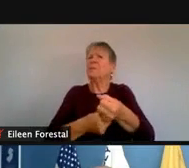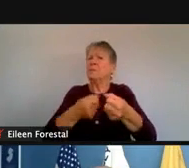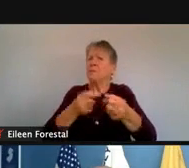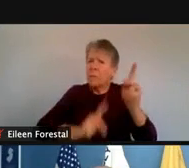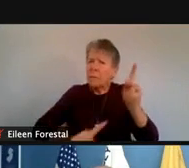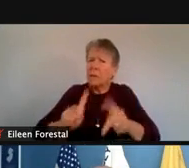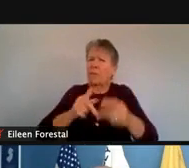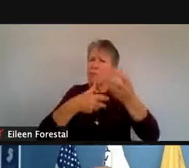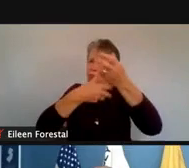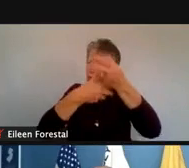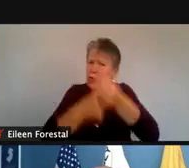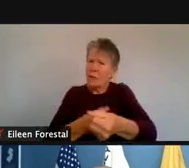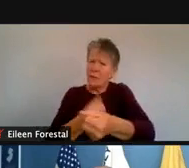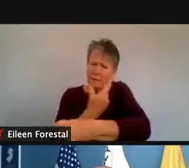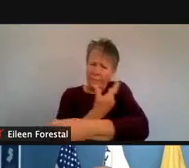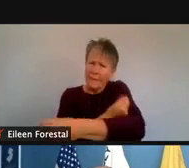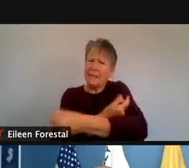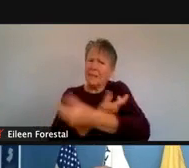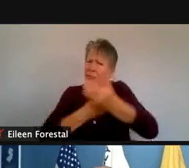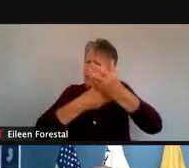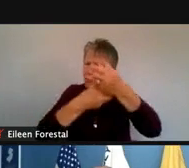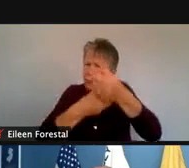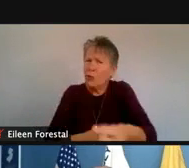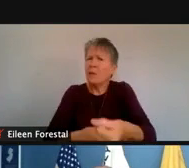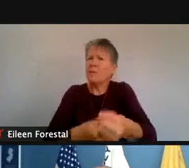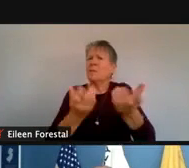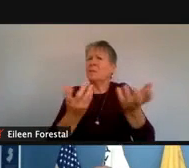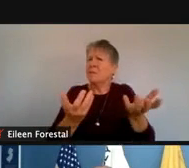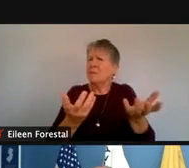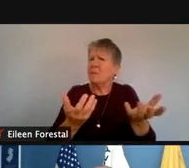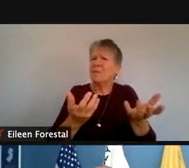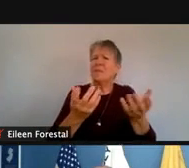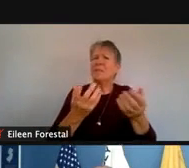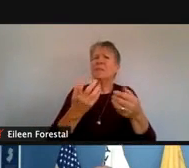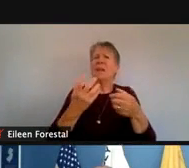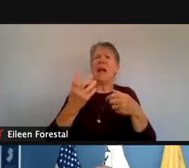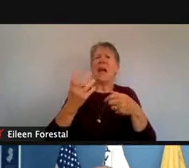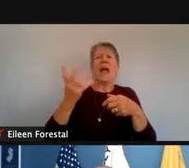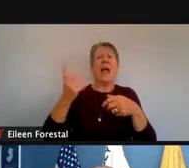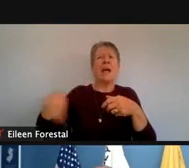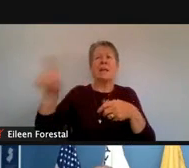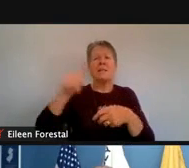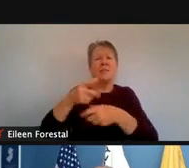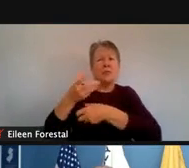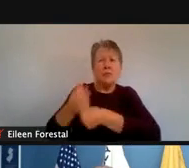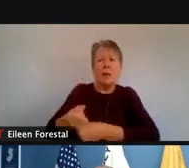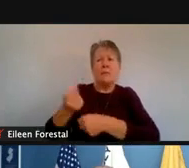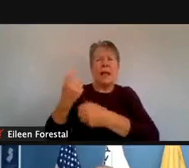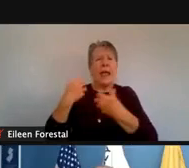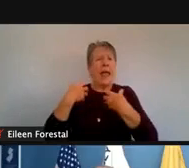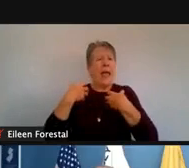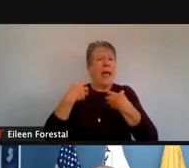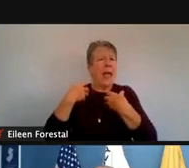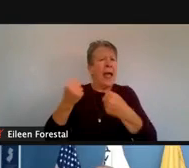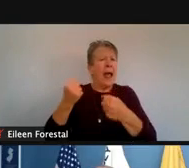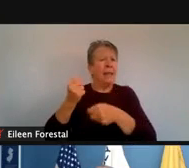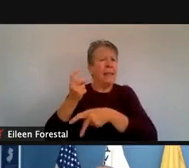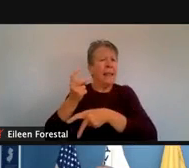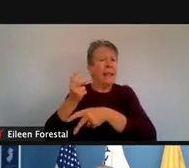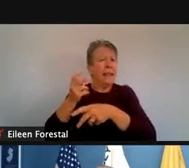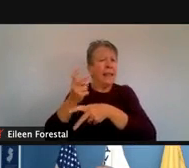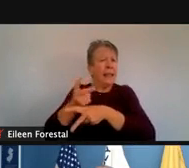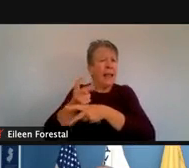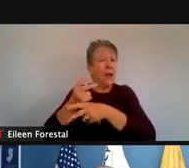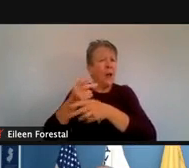local public health, vaccine providers, and the vaccine recipients. I am talking with stakeholders to raise